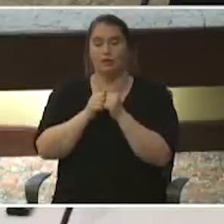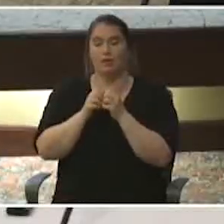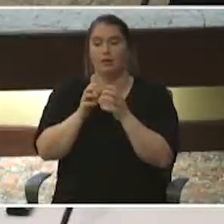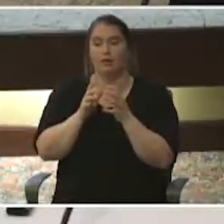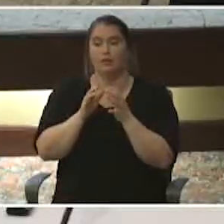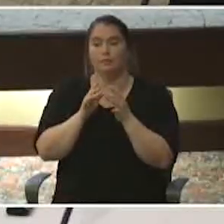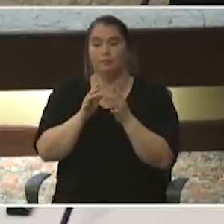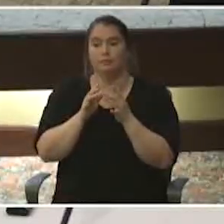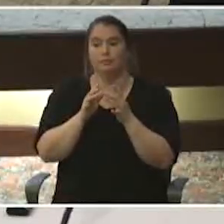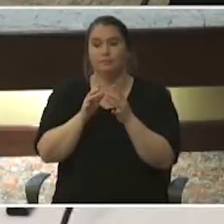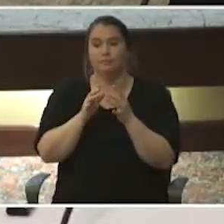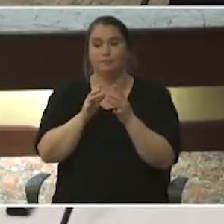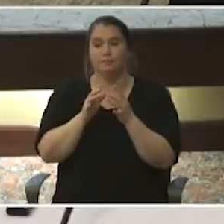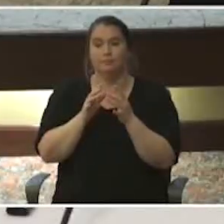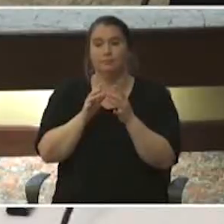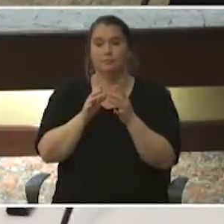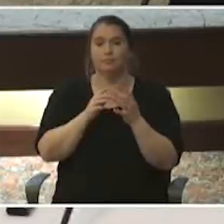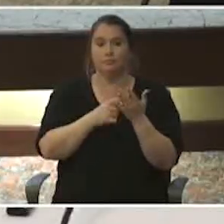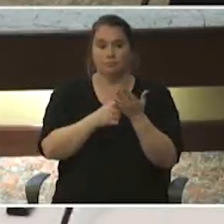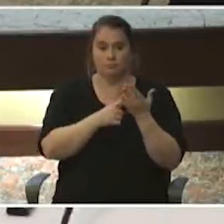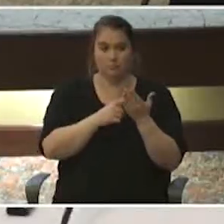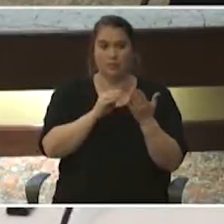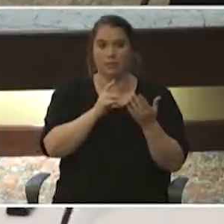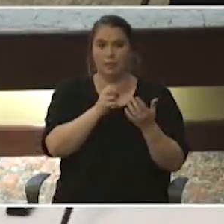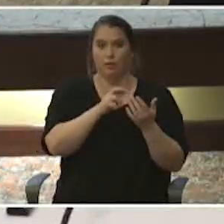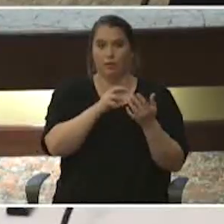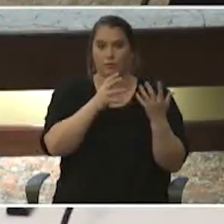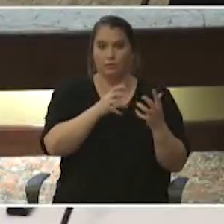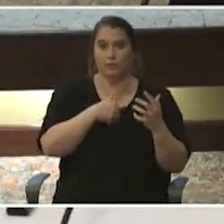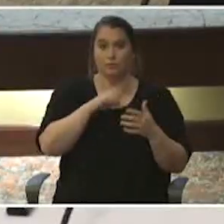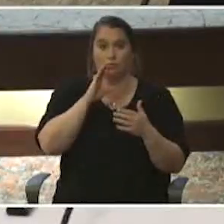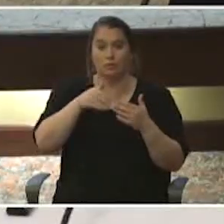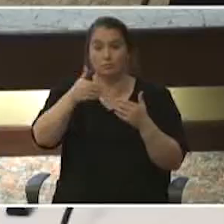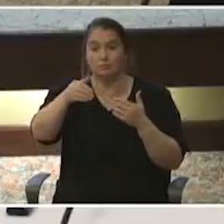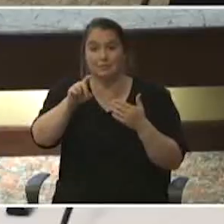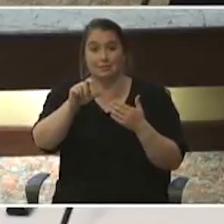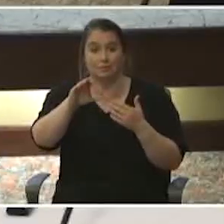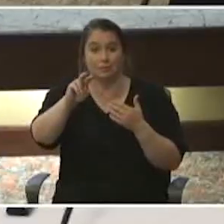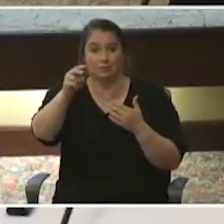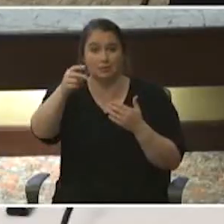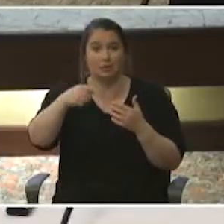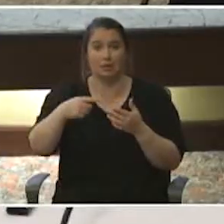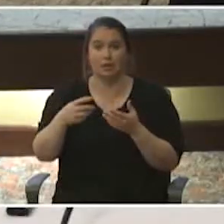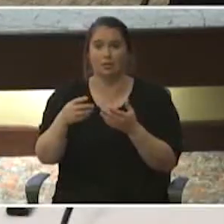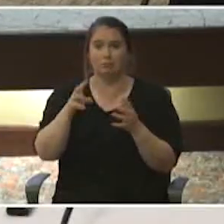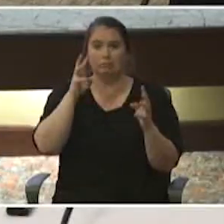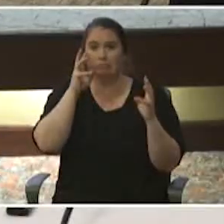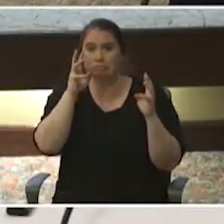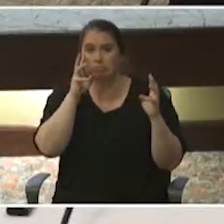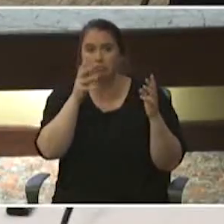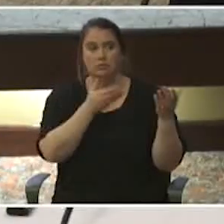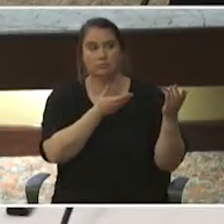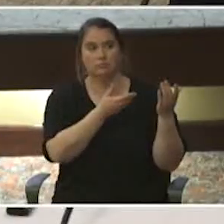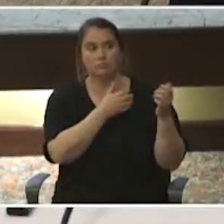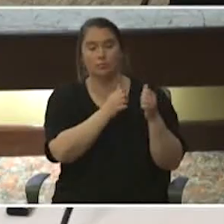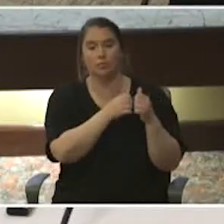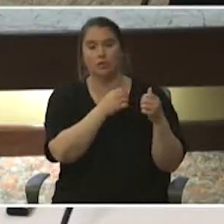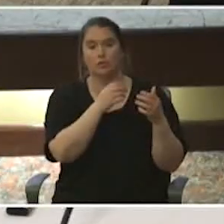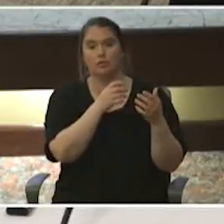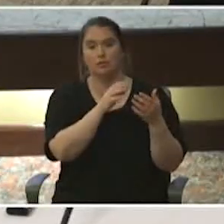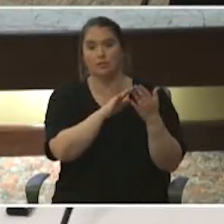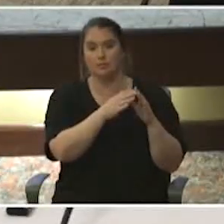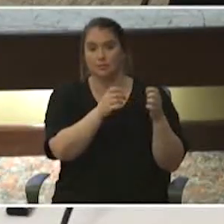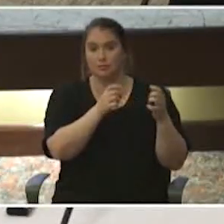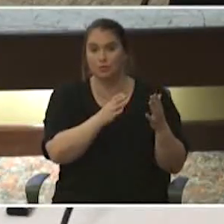bidder and come back in December, work with city manager's office to come up with funding sources and bring you an agenda item